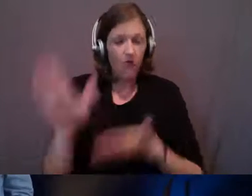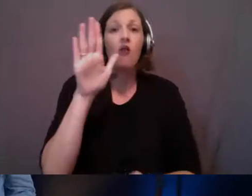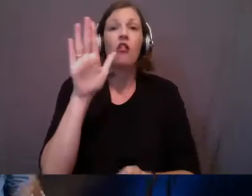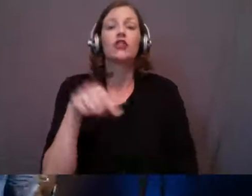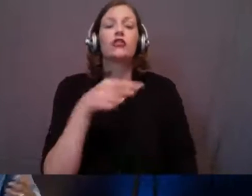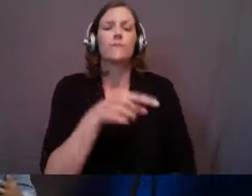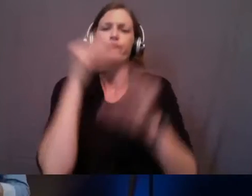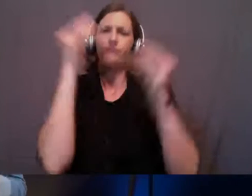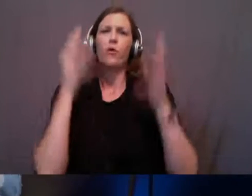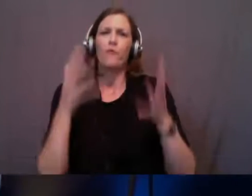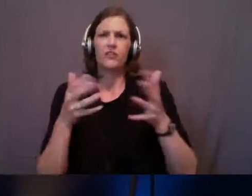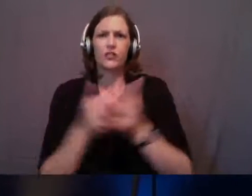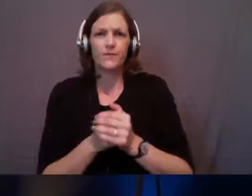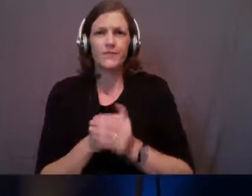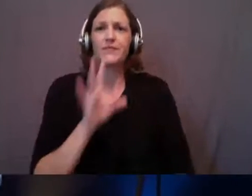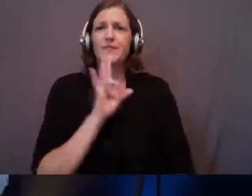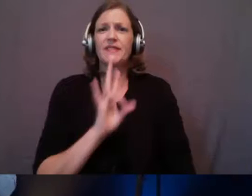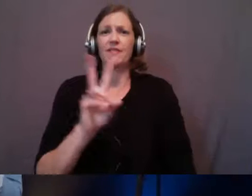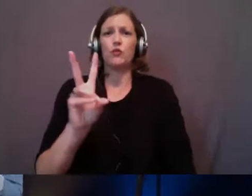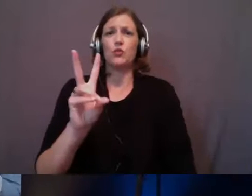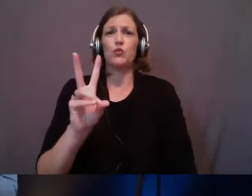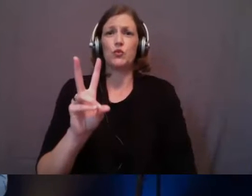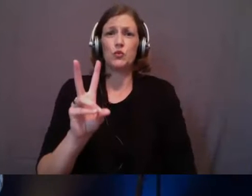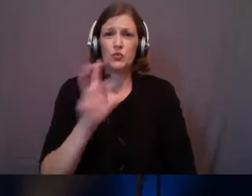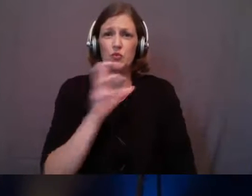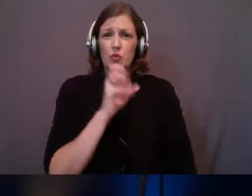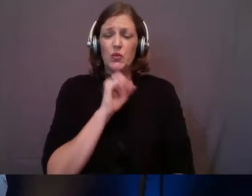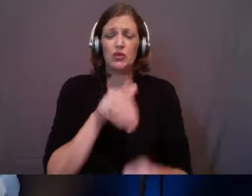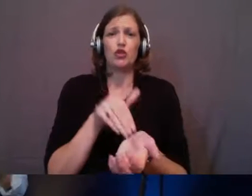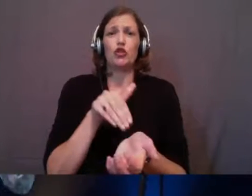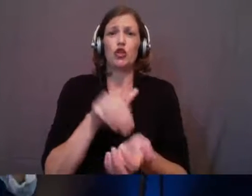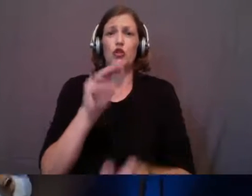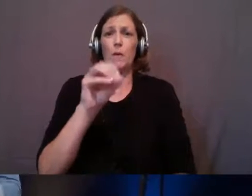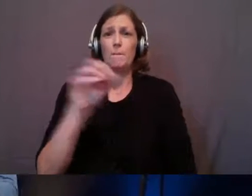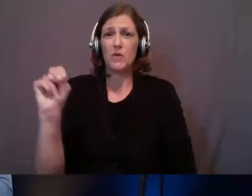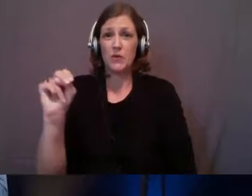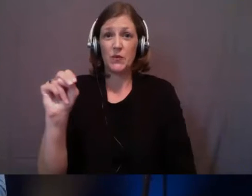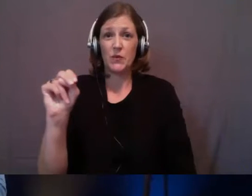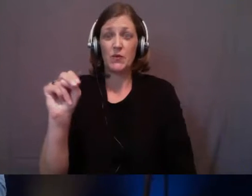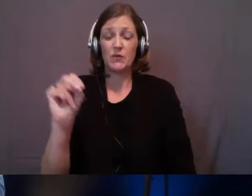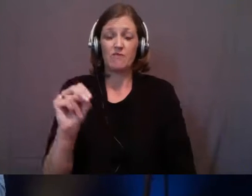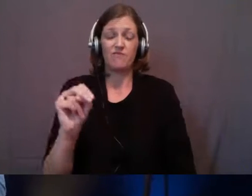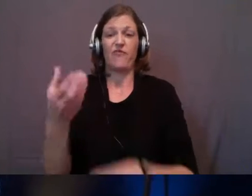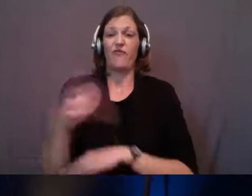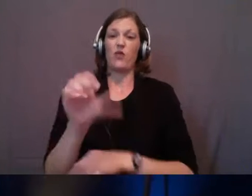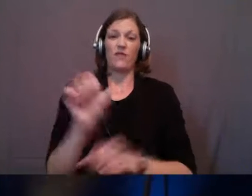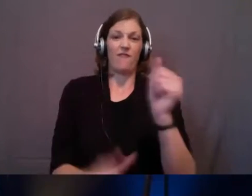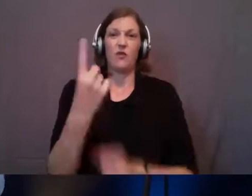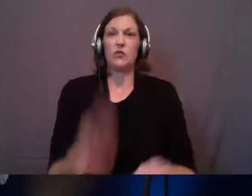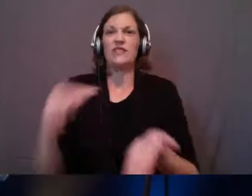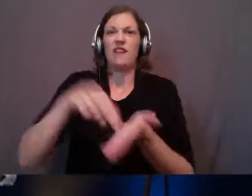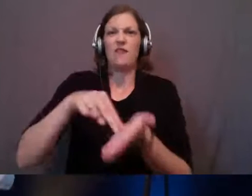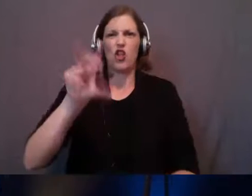this professor, 72-year-old Dr. Moon, he made everybody stand up. There were 30 people in the class